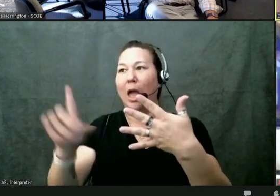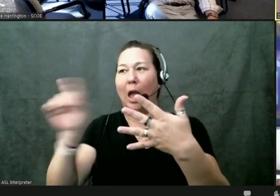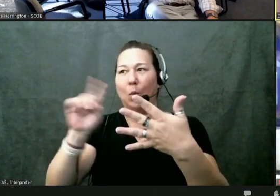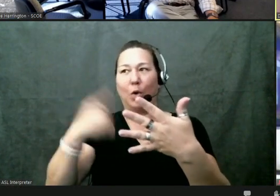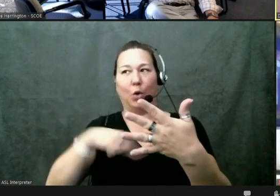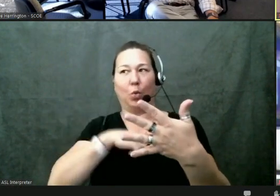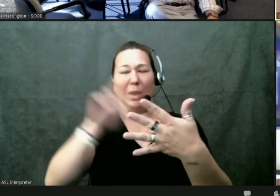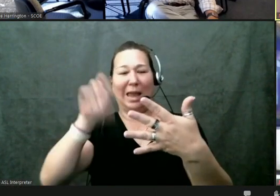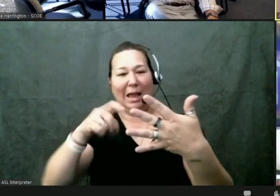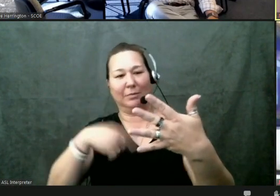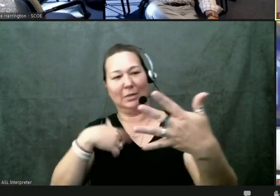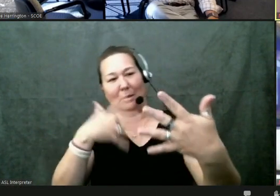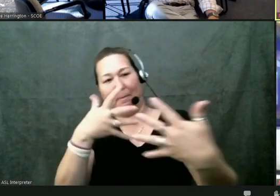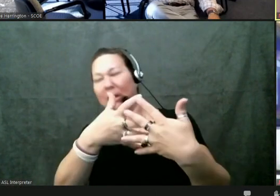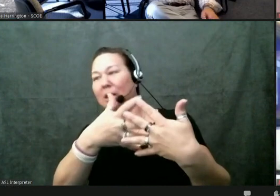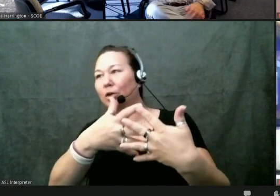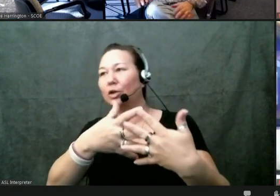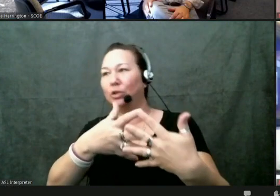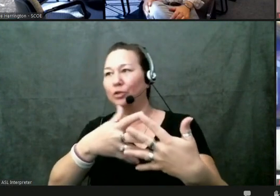the state.